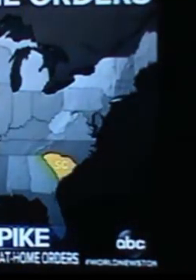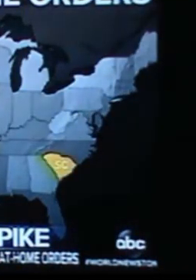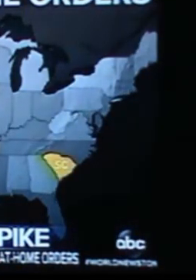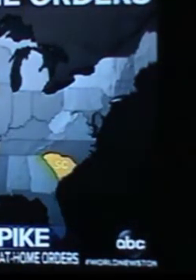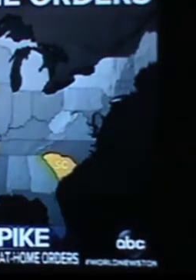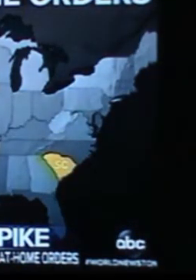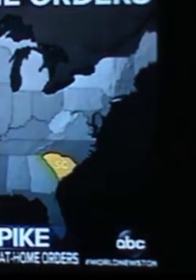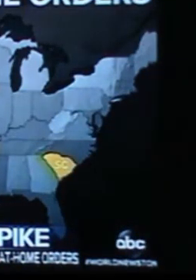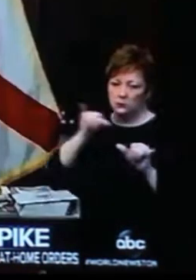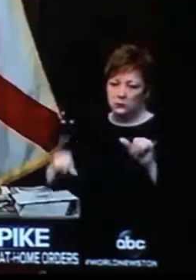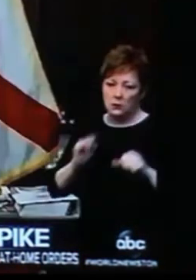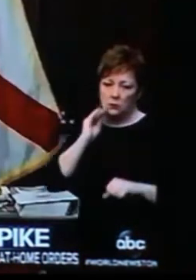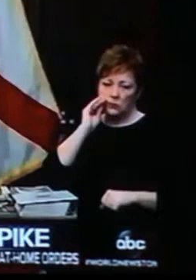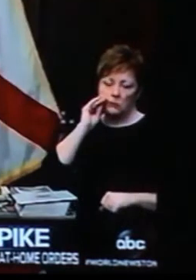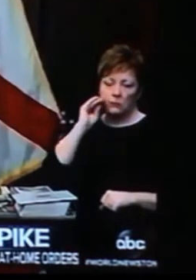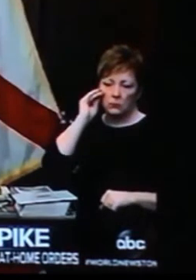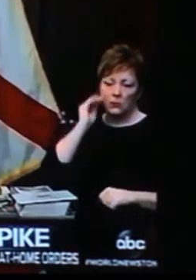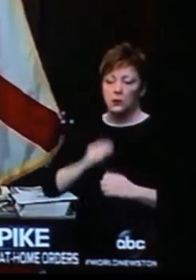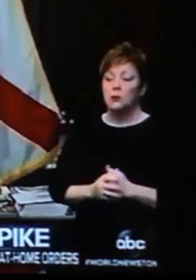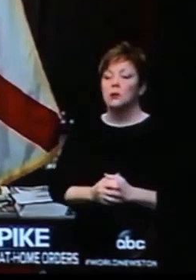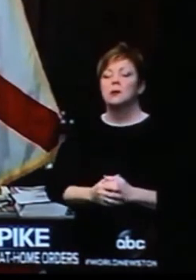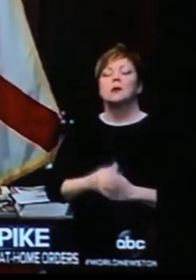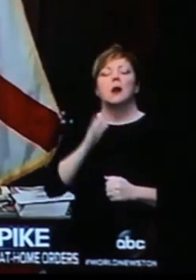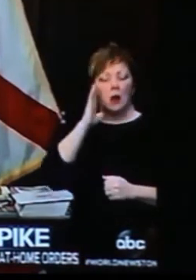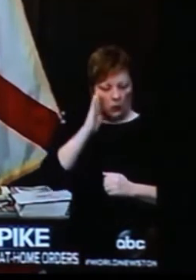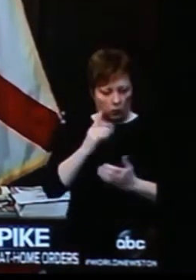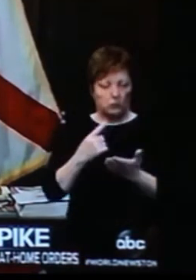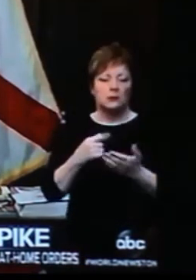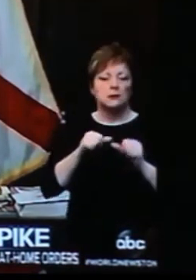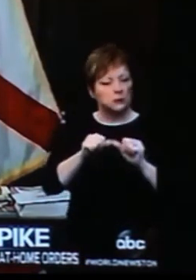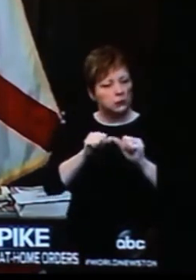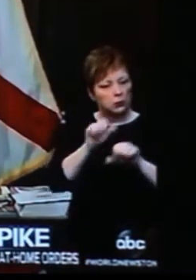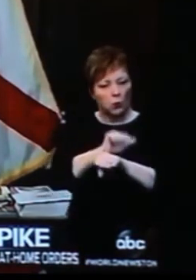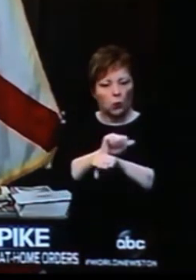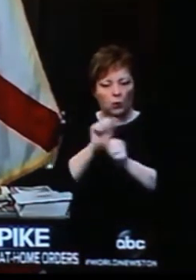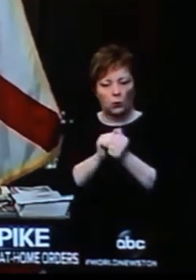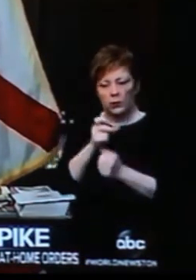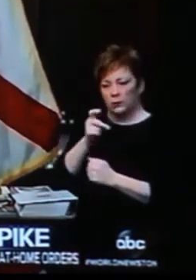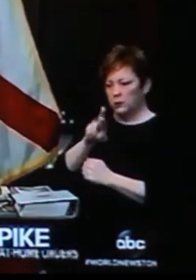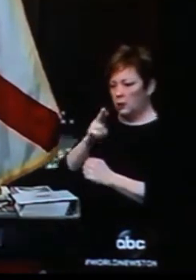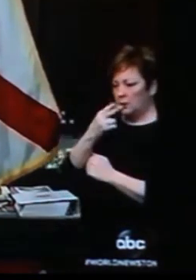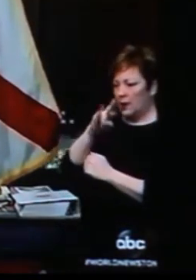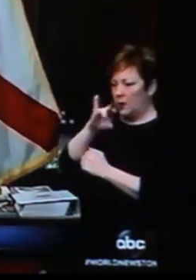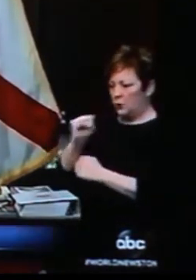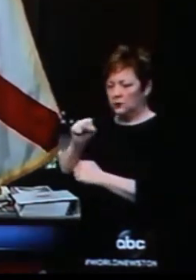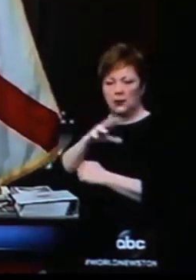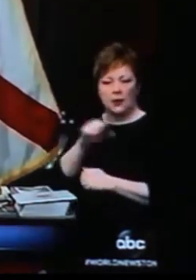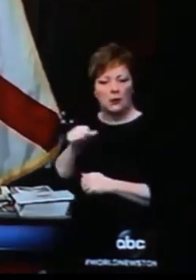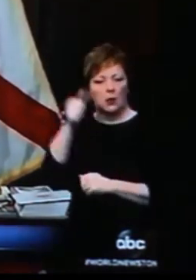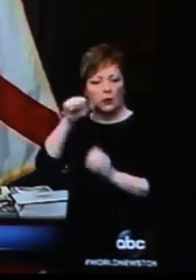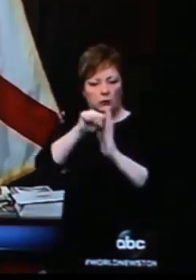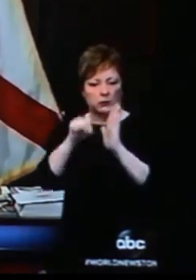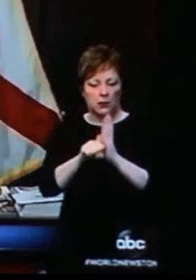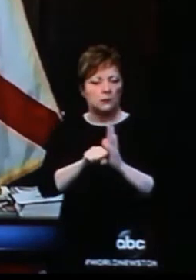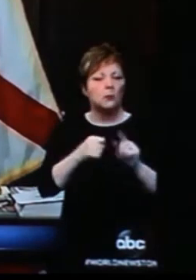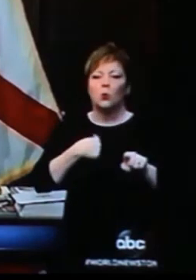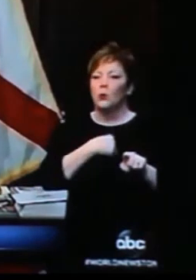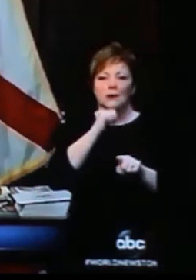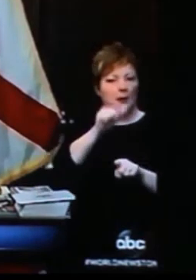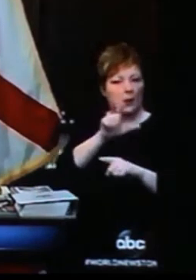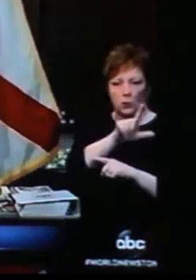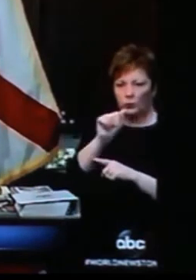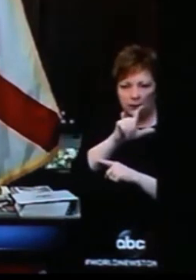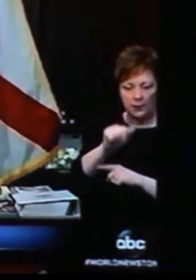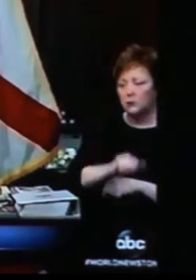issue stay-at-home orders. 1 week ago, KIV of Alabama was defiant. We are not Louisiana, we are not New York State, we are